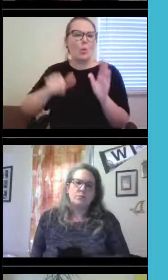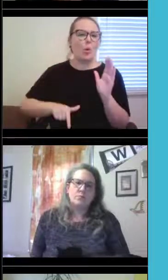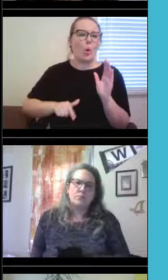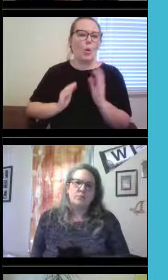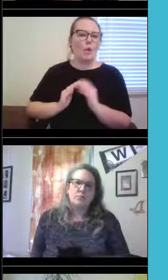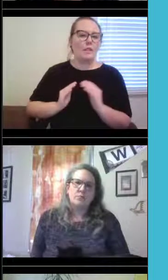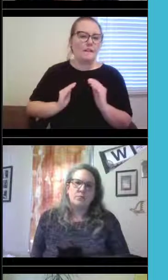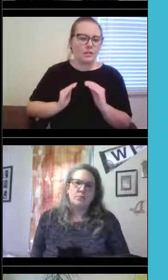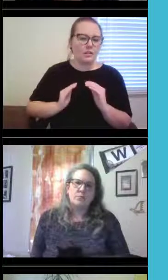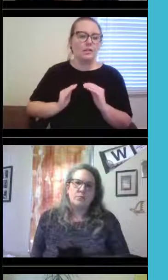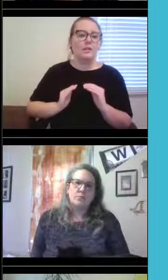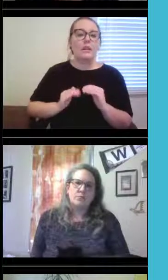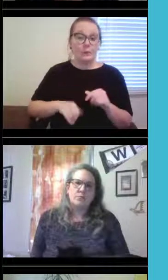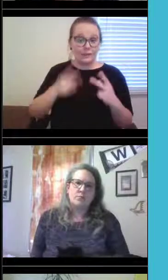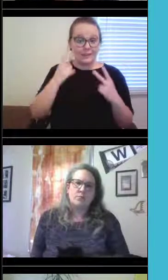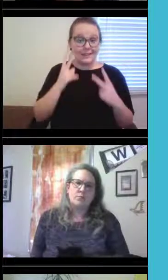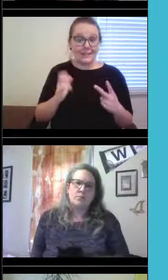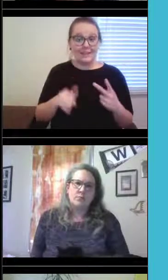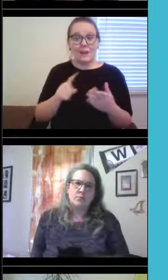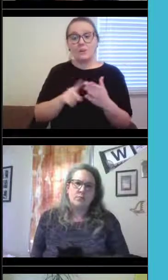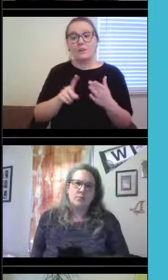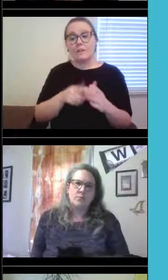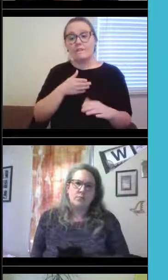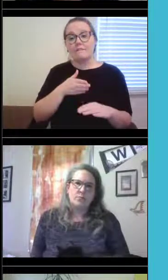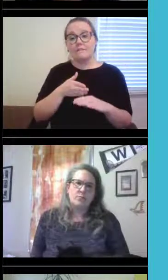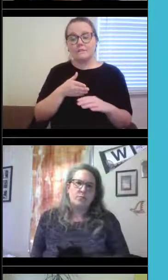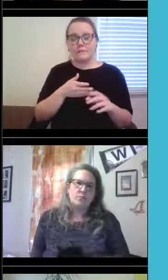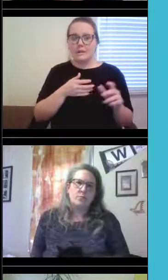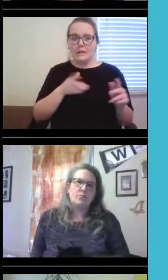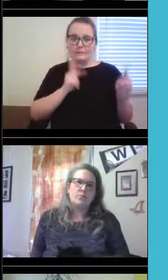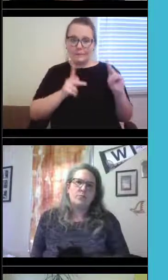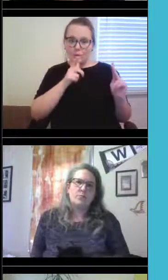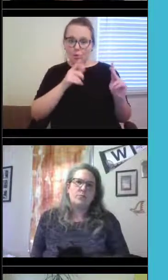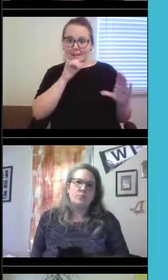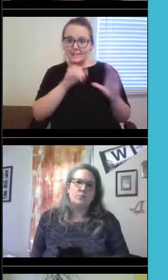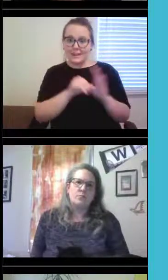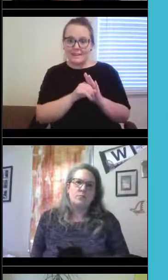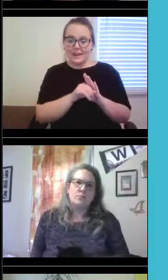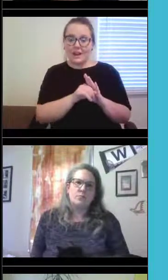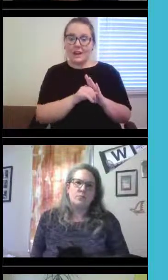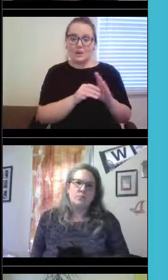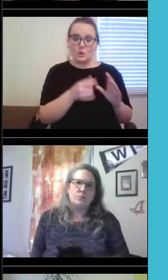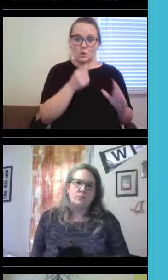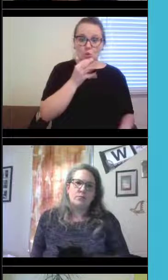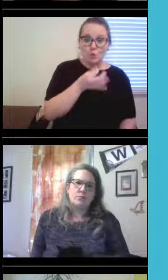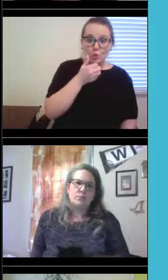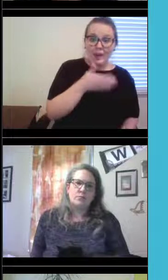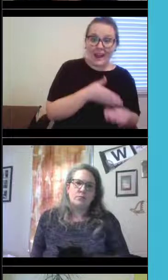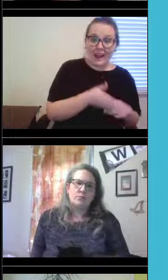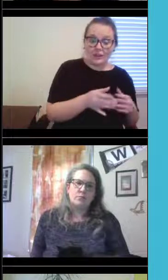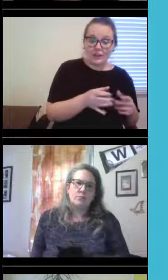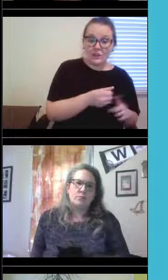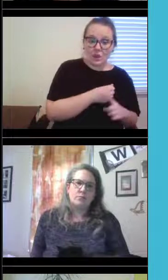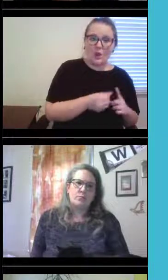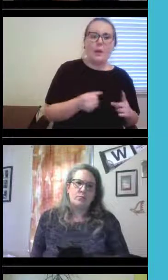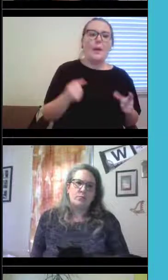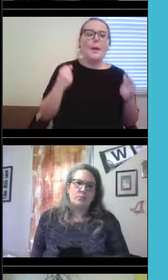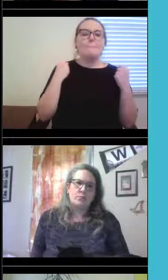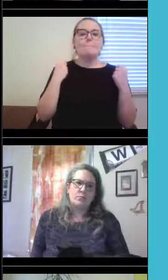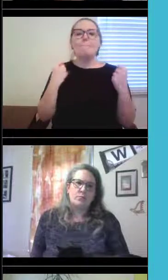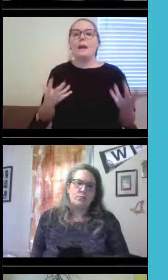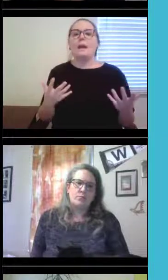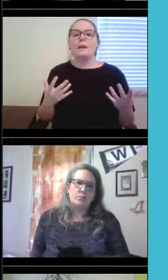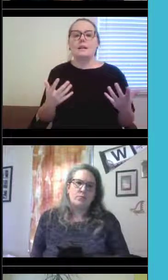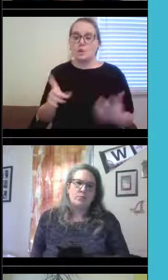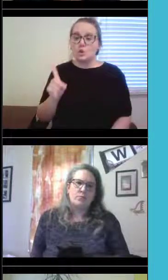And what we've seen in that research following survivors that are identified, you know, sort of sooner after the assault, is that, you know, many